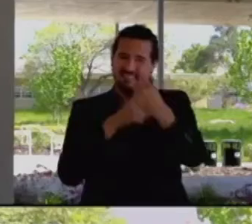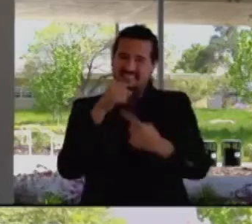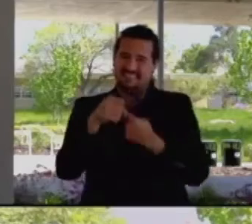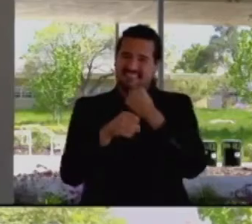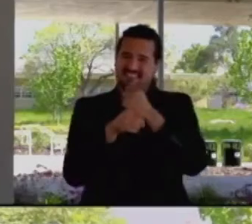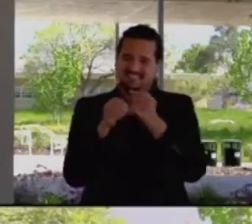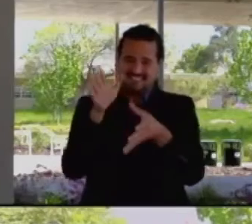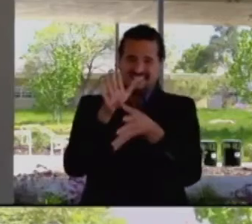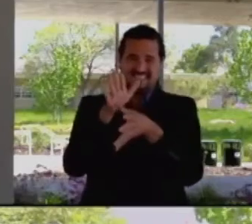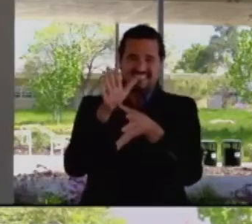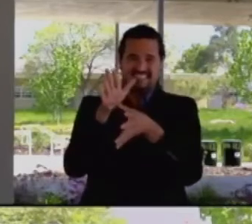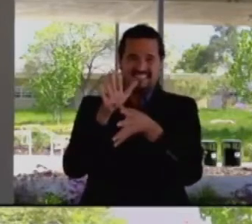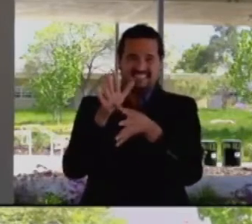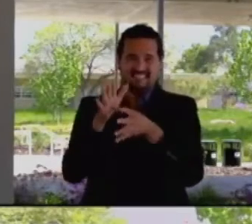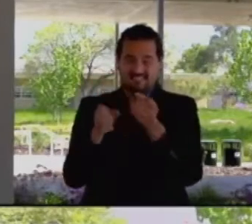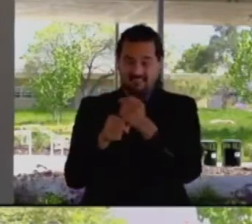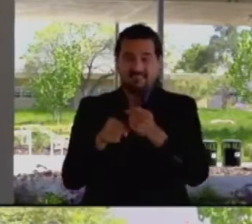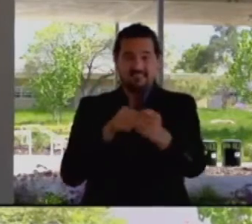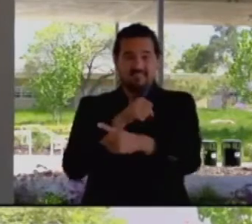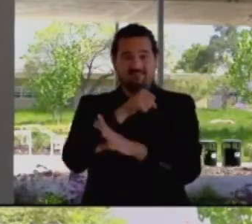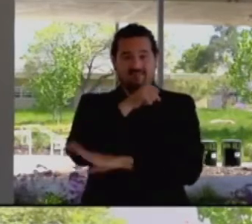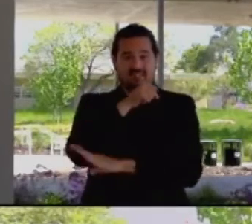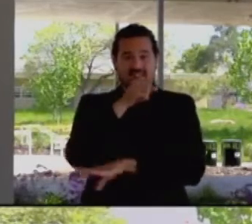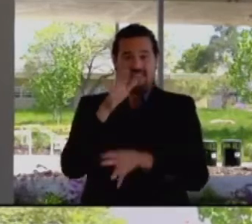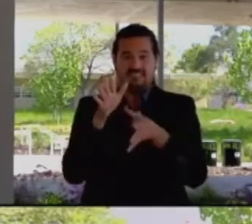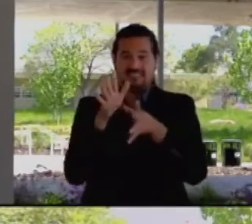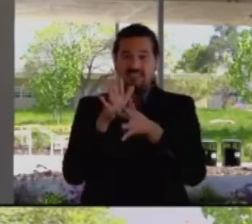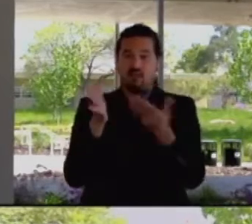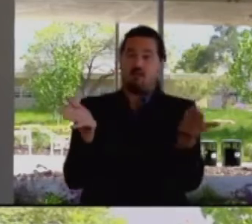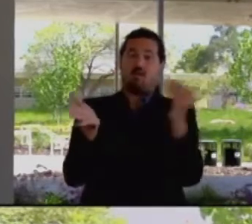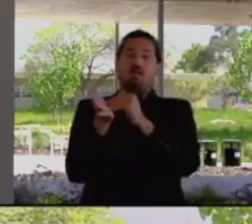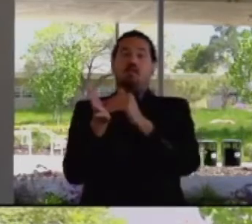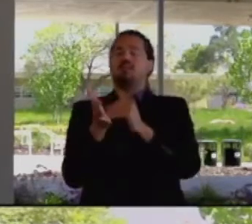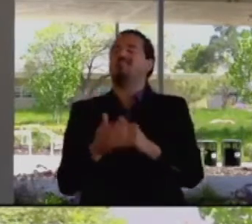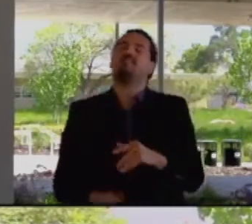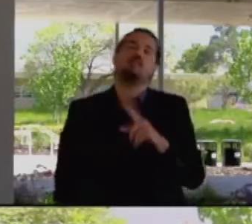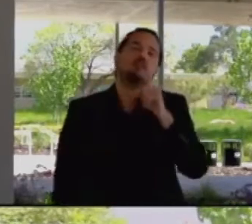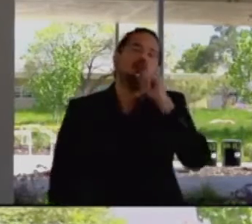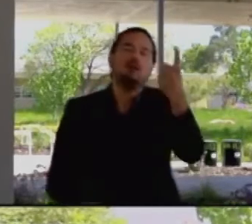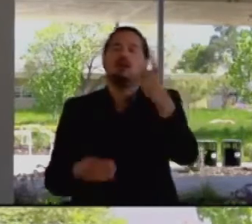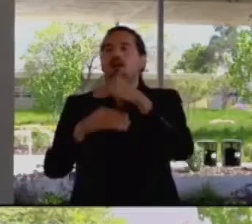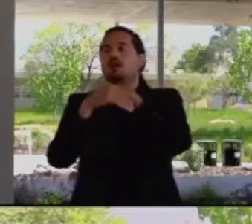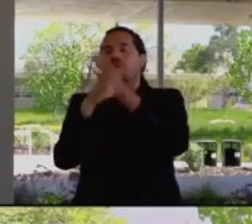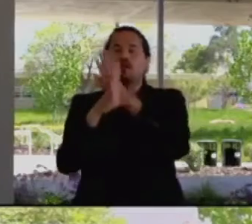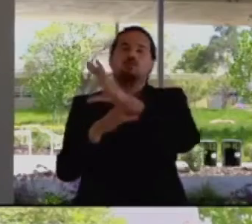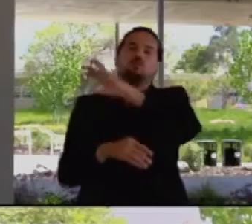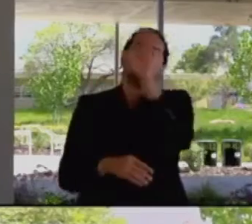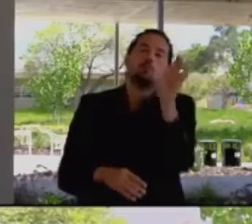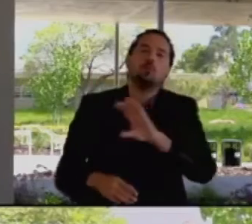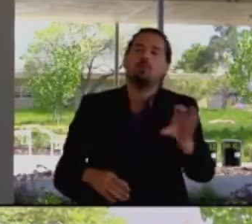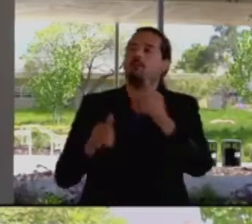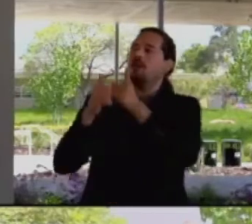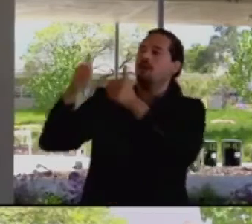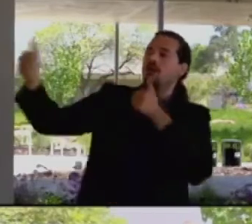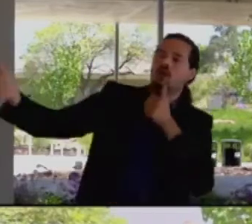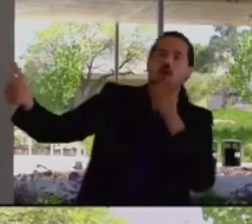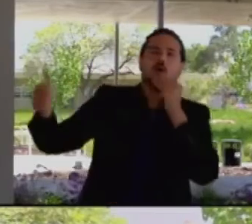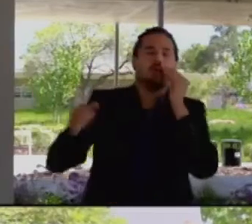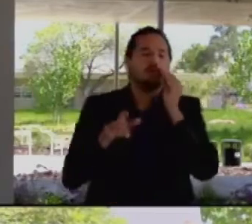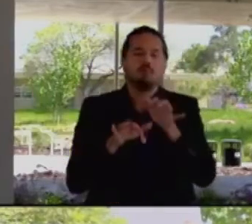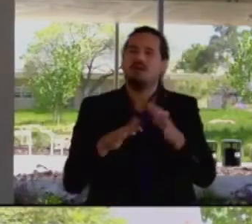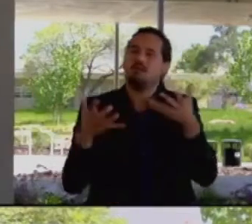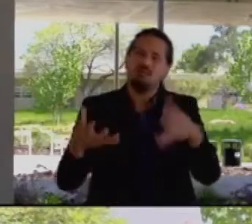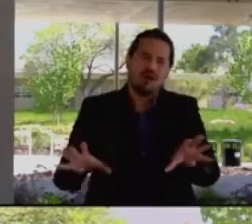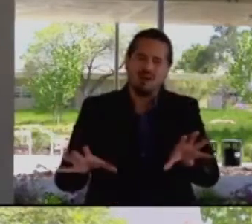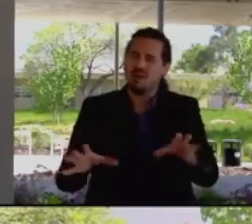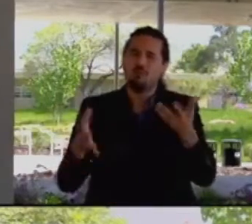Our students have done the very best. And you're going to hear from Andrea and several of our students all going off to colleges and doing the best they can. Our teachers have really stepped up to